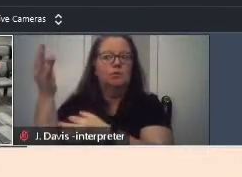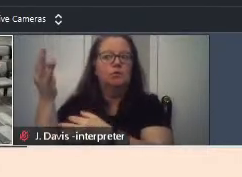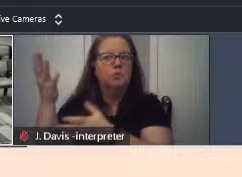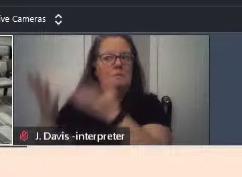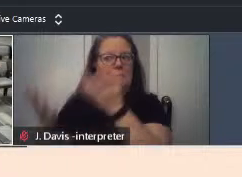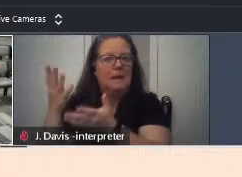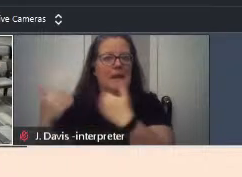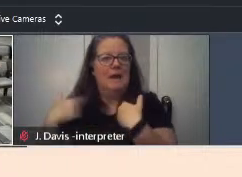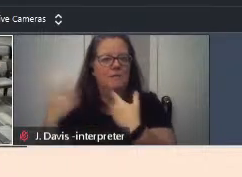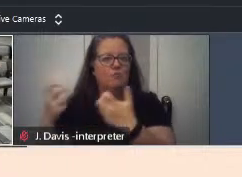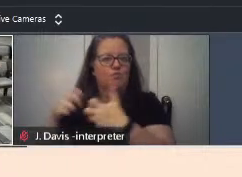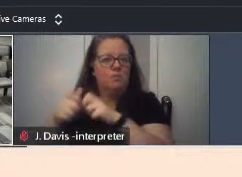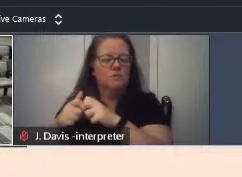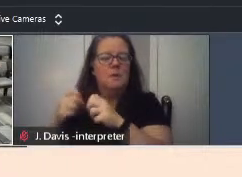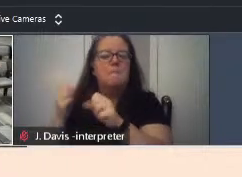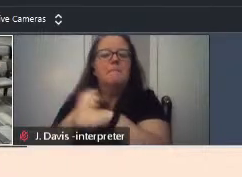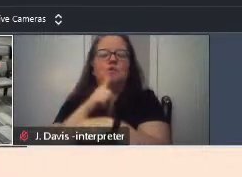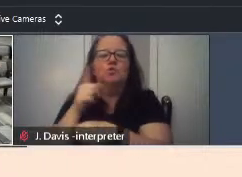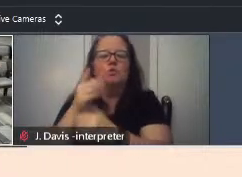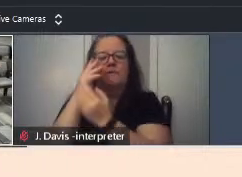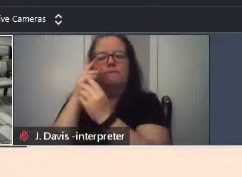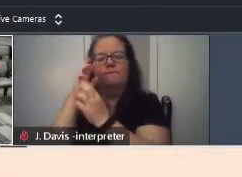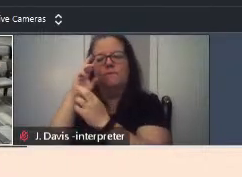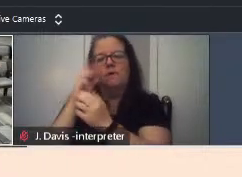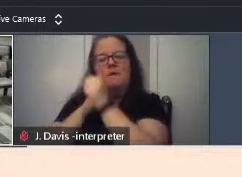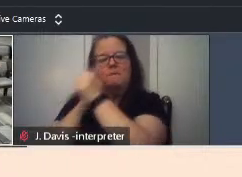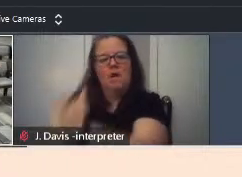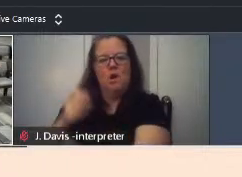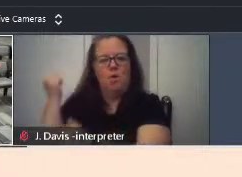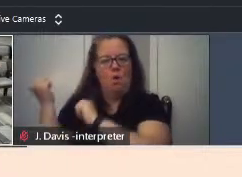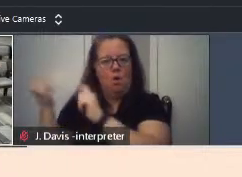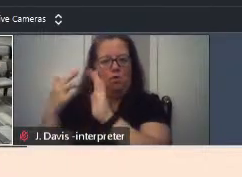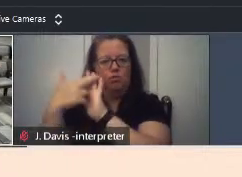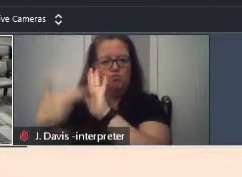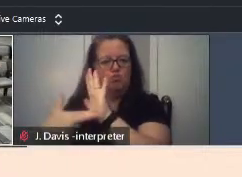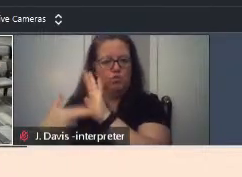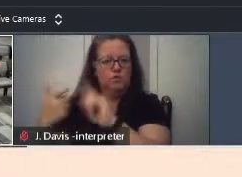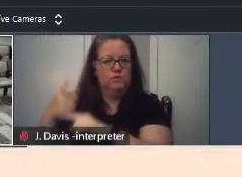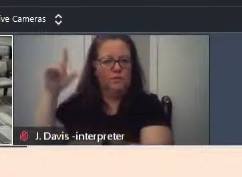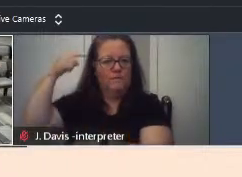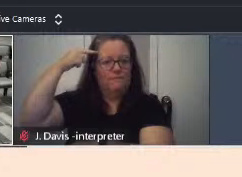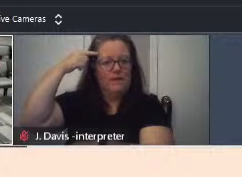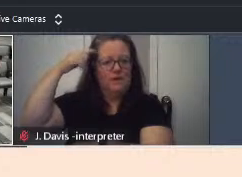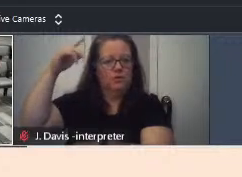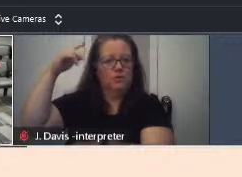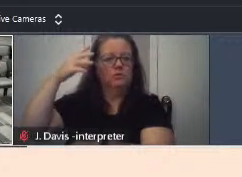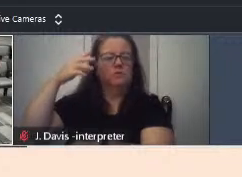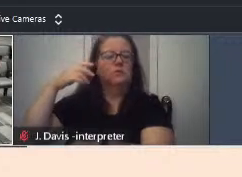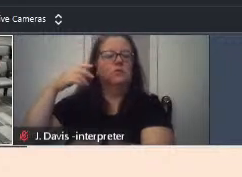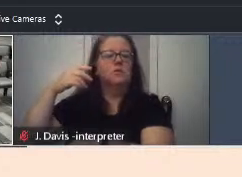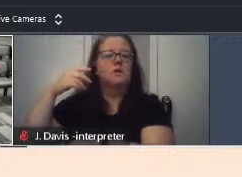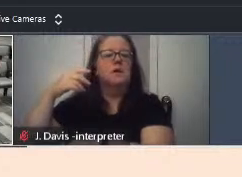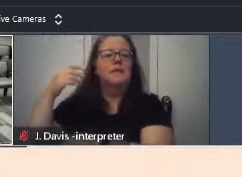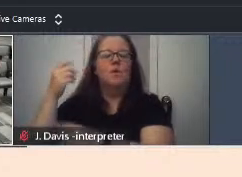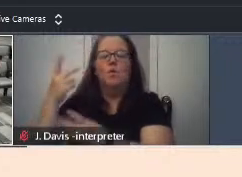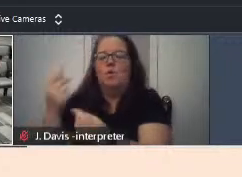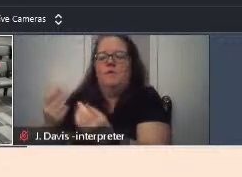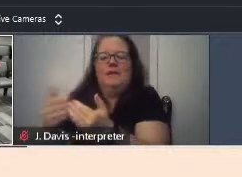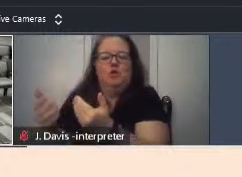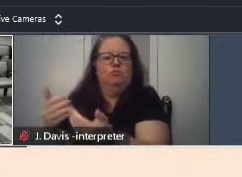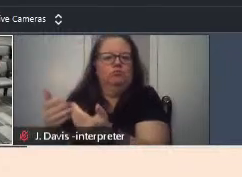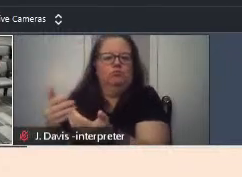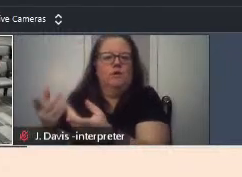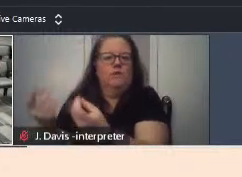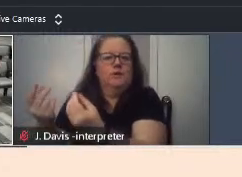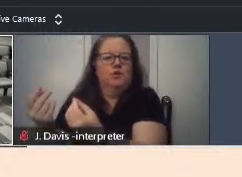make sure they are in compliance with all state and federal regulations to ensure that anything they're doing on their site will not impact our